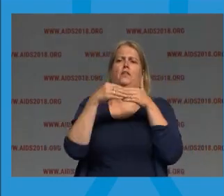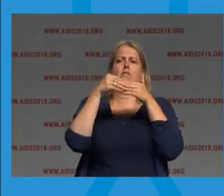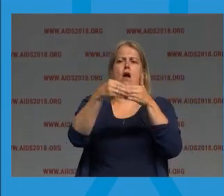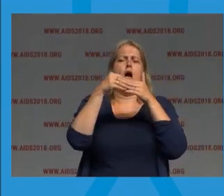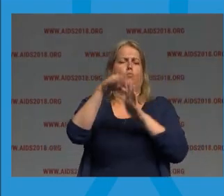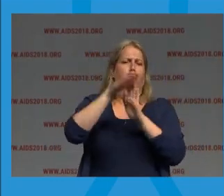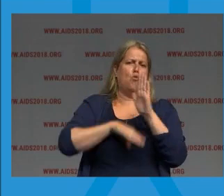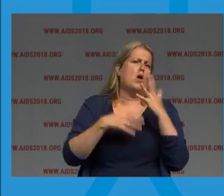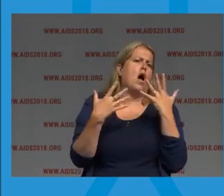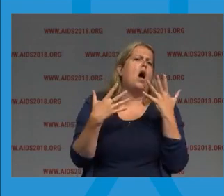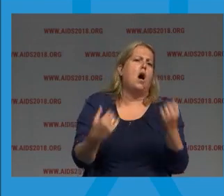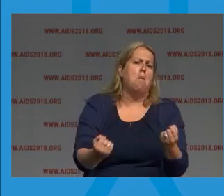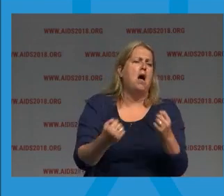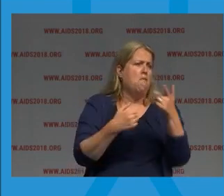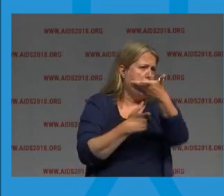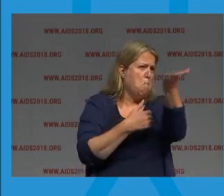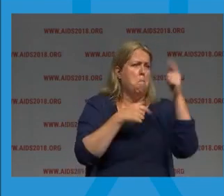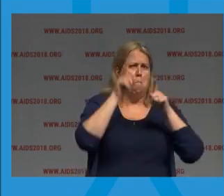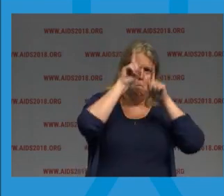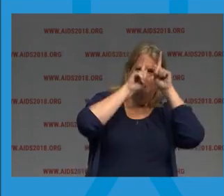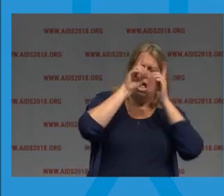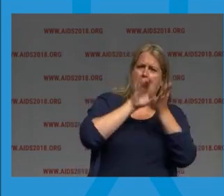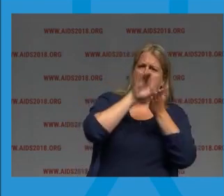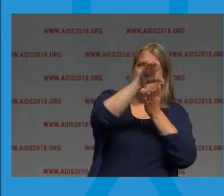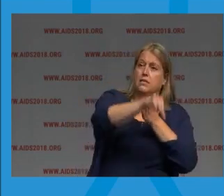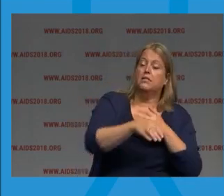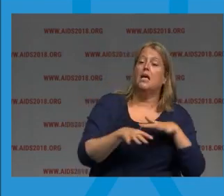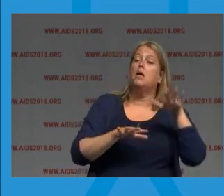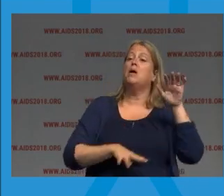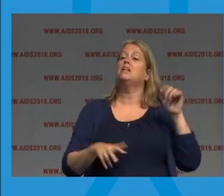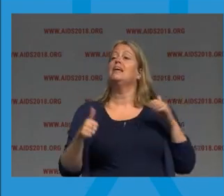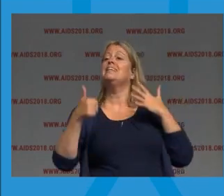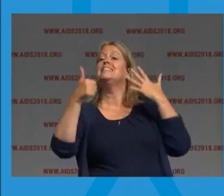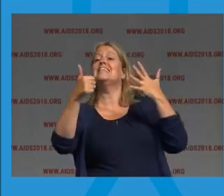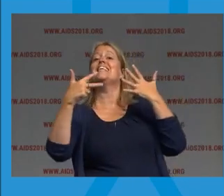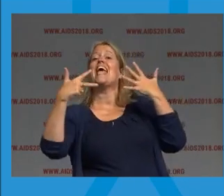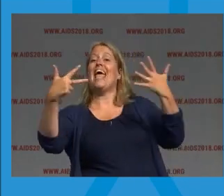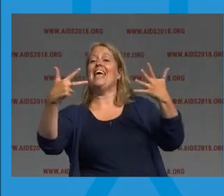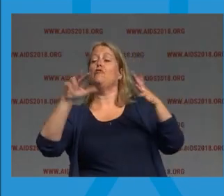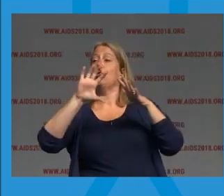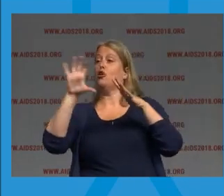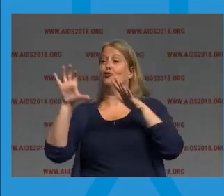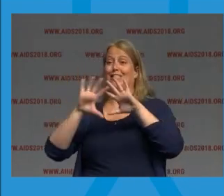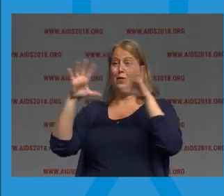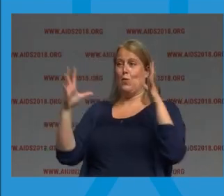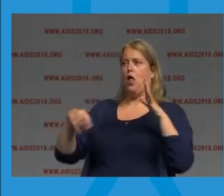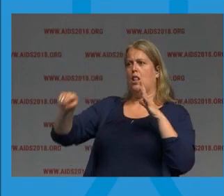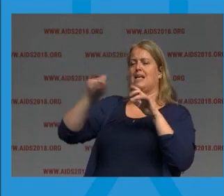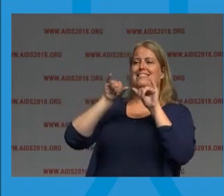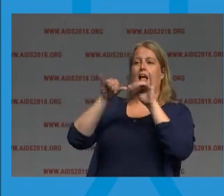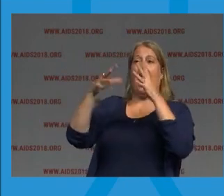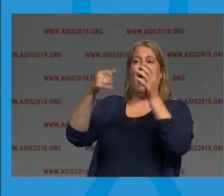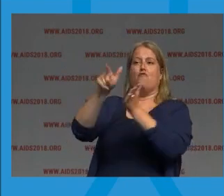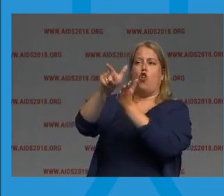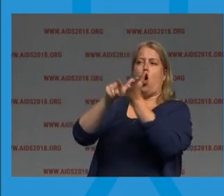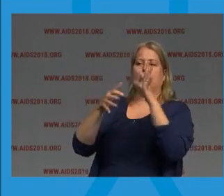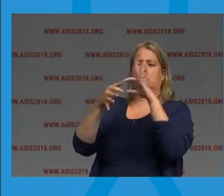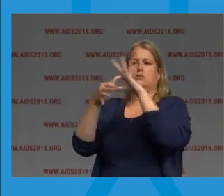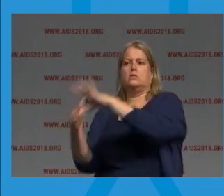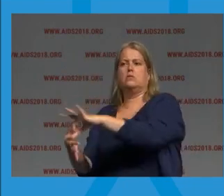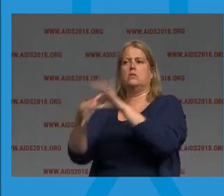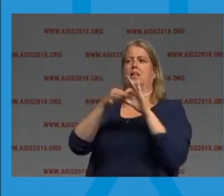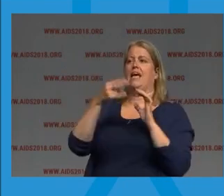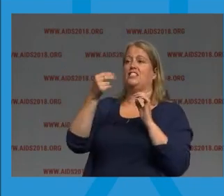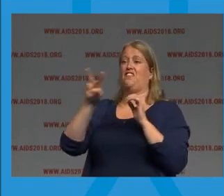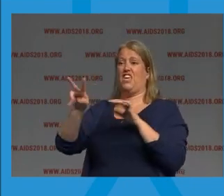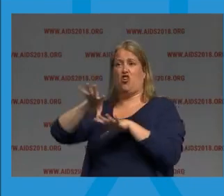and invest. And if we can invest in the 68 countries in the world that still have laws that criminalize people who are